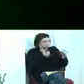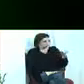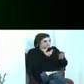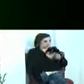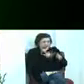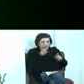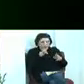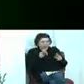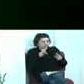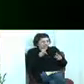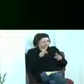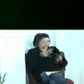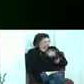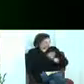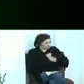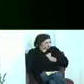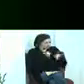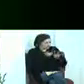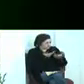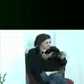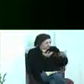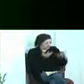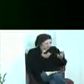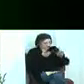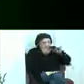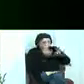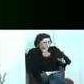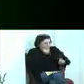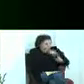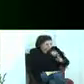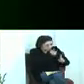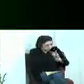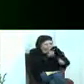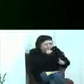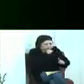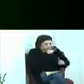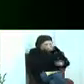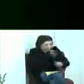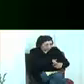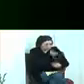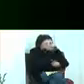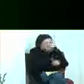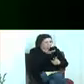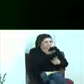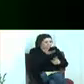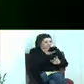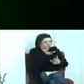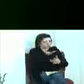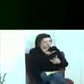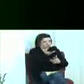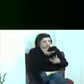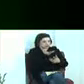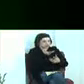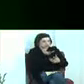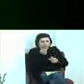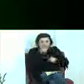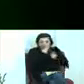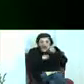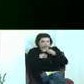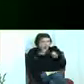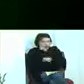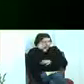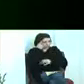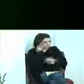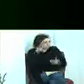get everything you want and lose you, the real you? What could you ever trade your soul